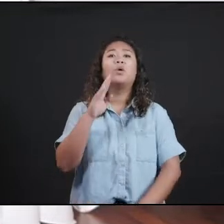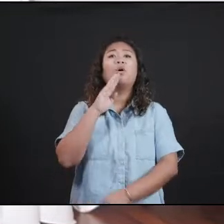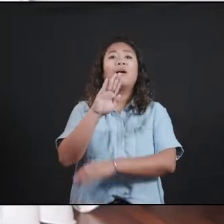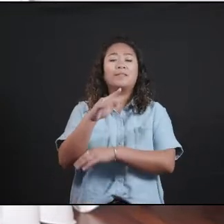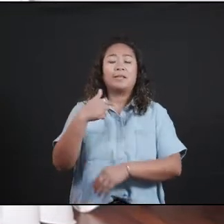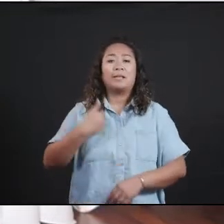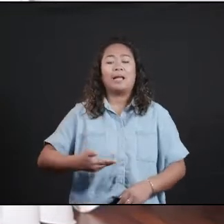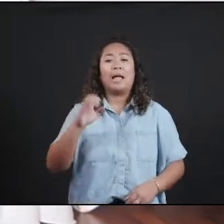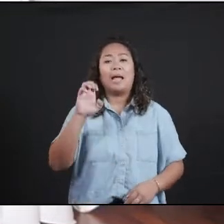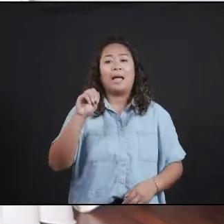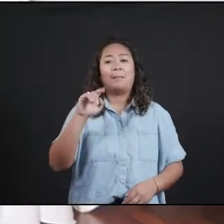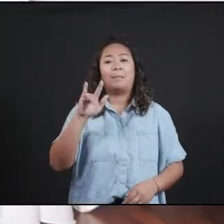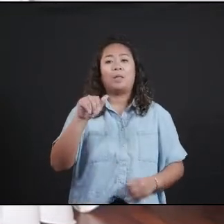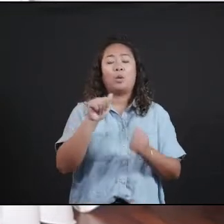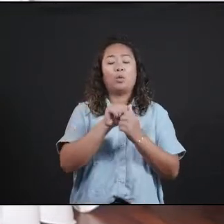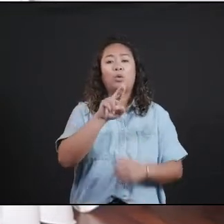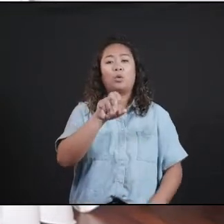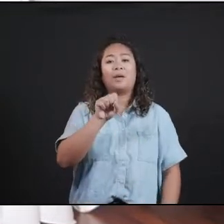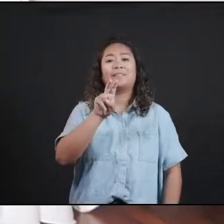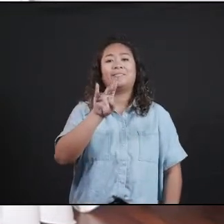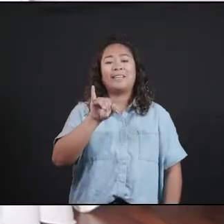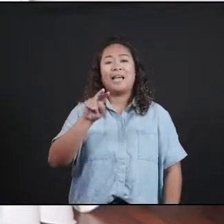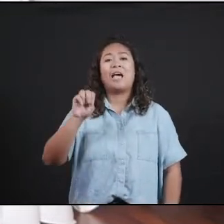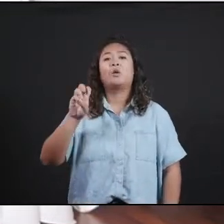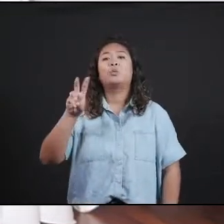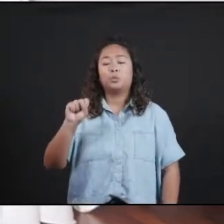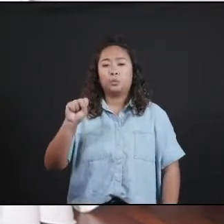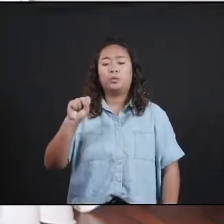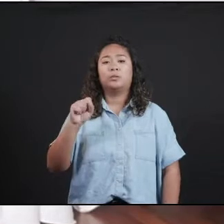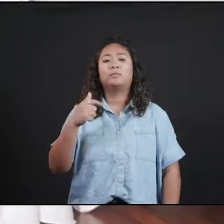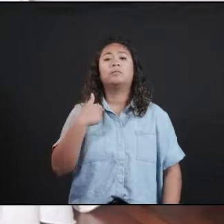We have two questions. Go ahead.